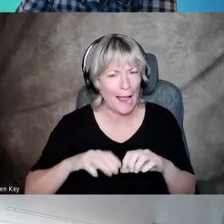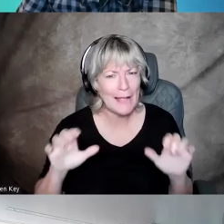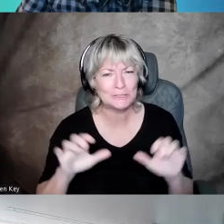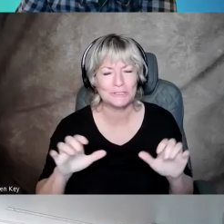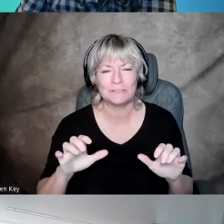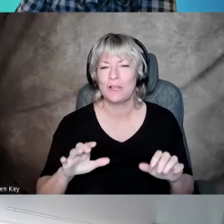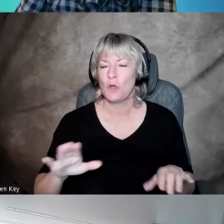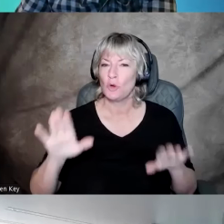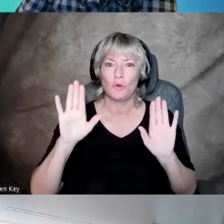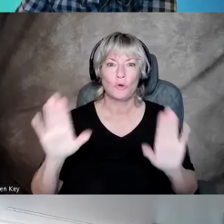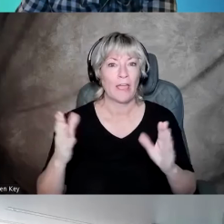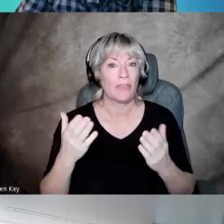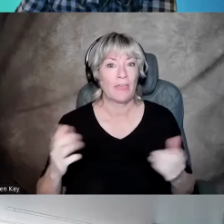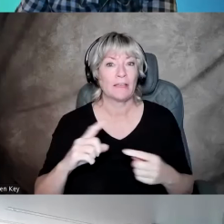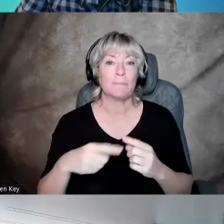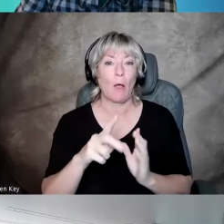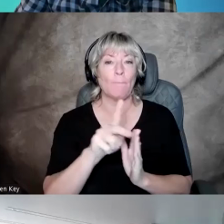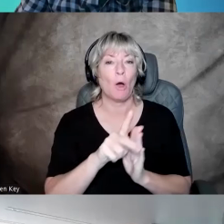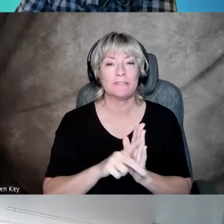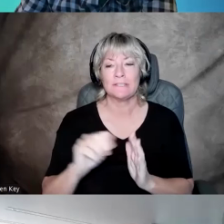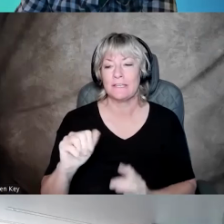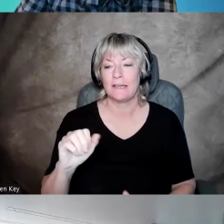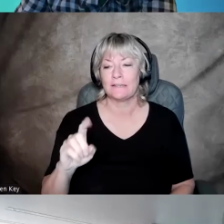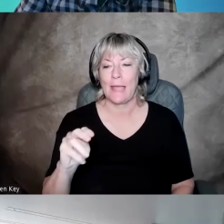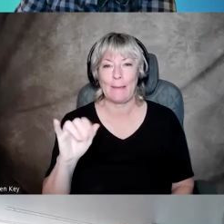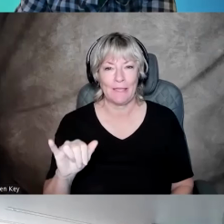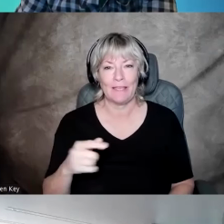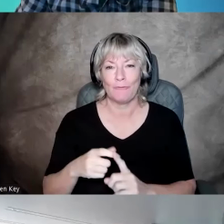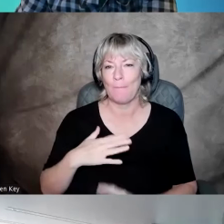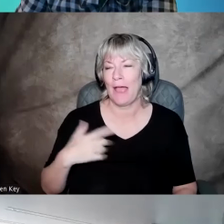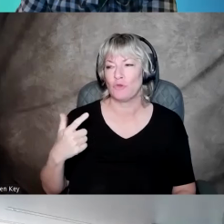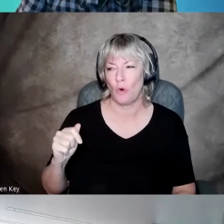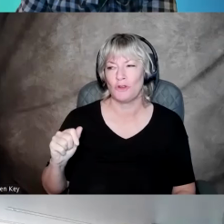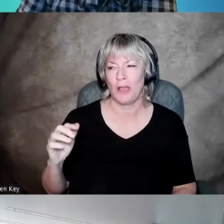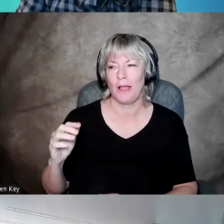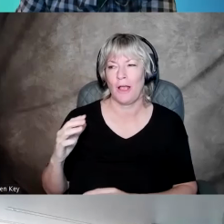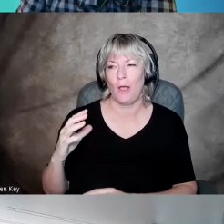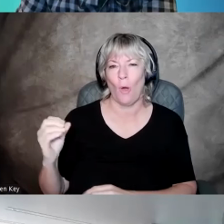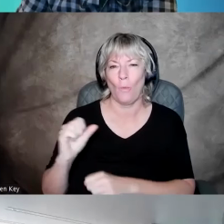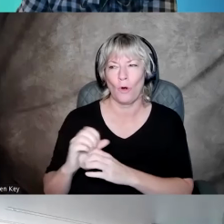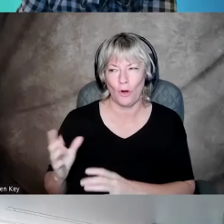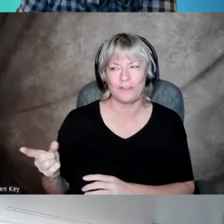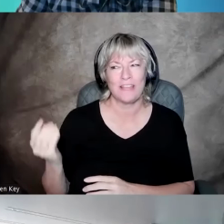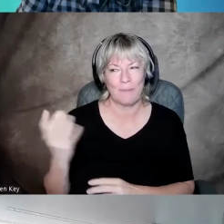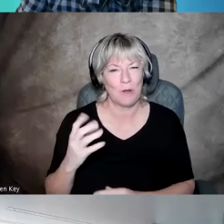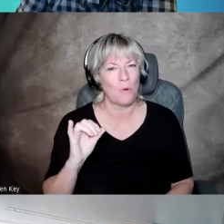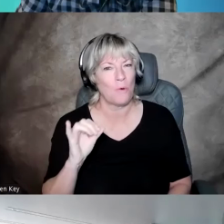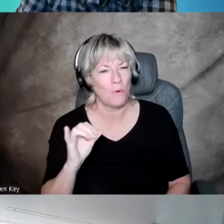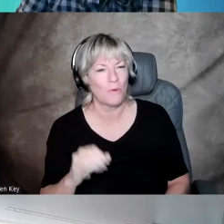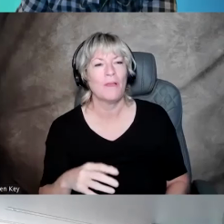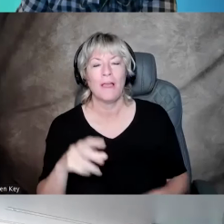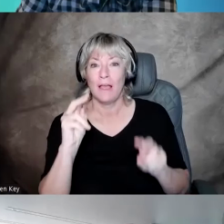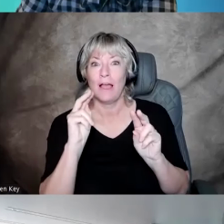Policy Academy from my Georgia colleagues. A big step forward for conversations that need to be had with IDD, and looking forward to the